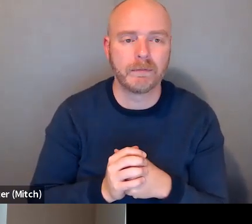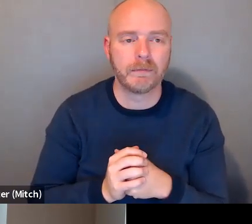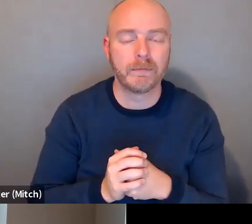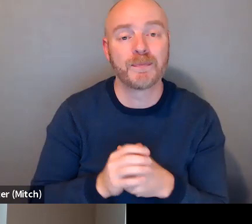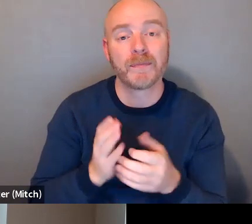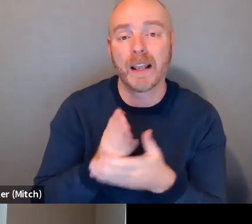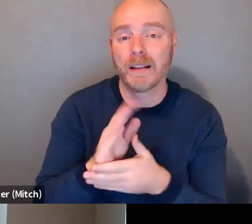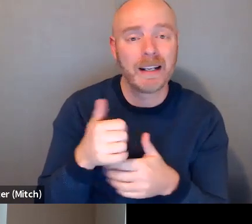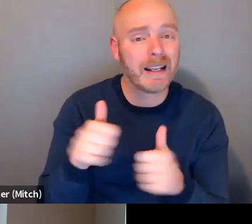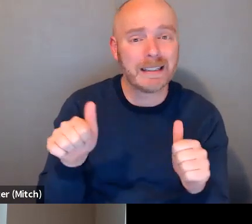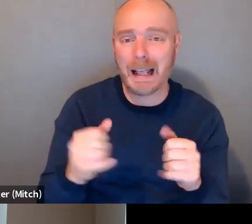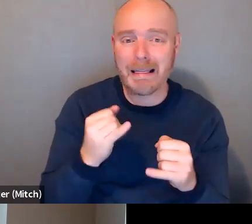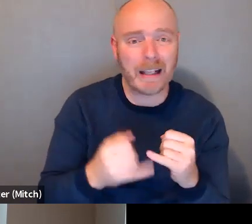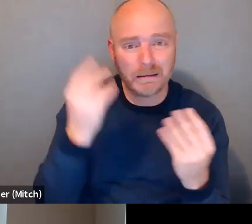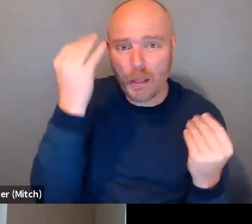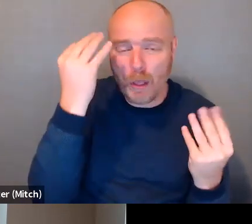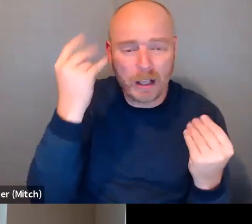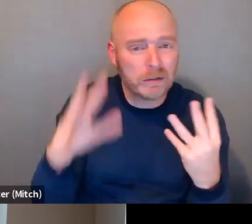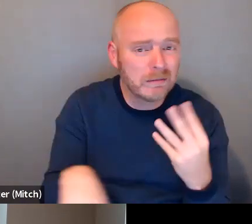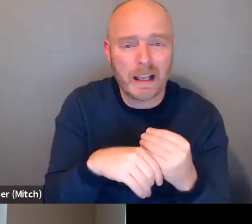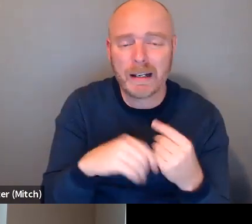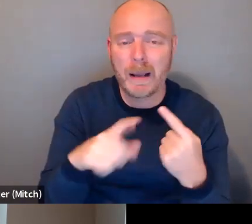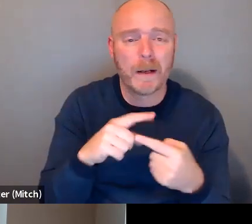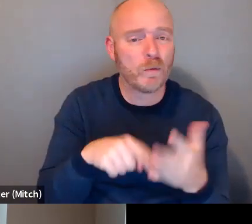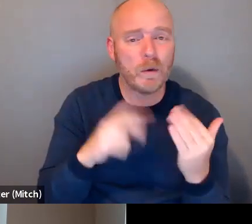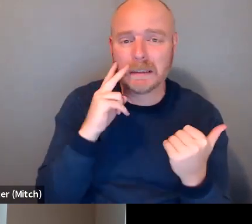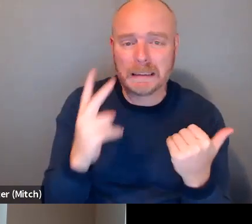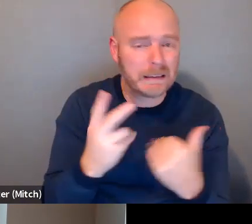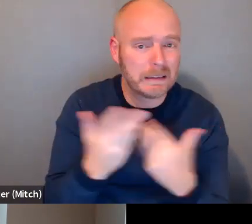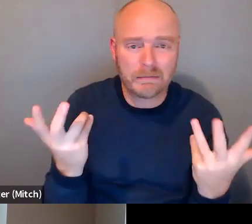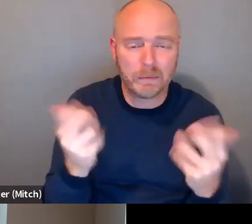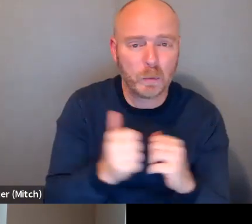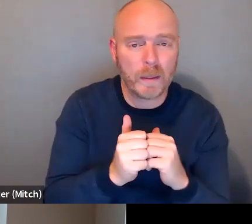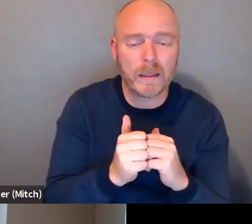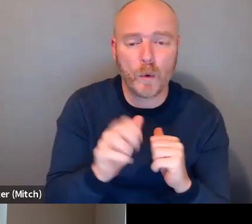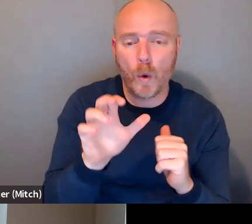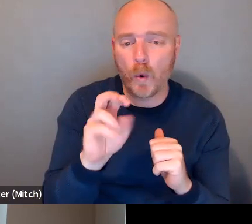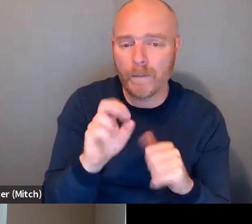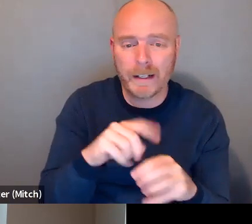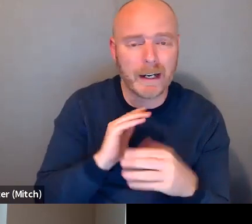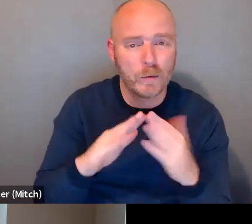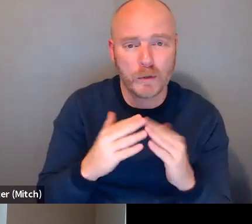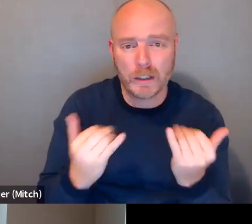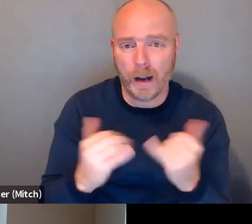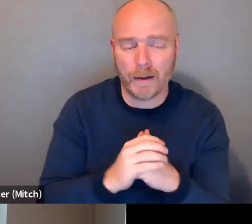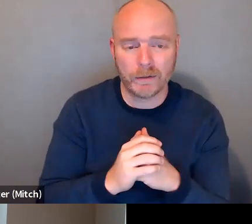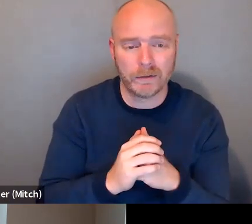All right. Any last thoughts you want to add about what we're seeing with COVID in our community right